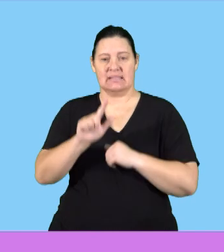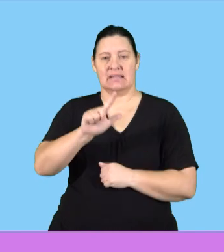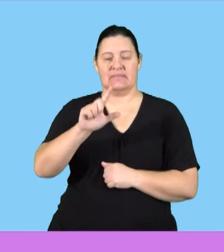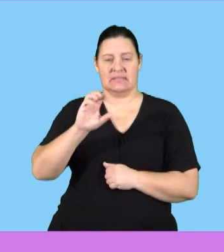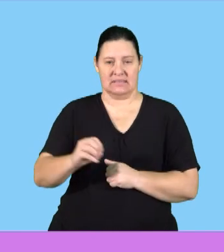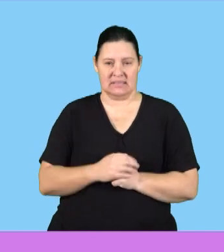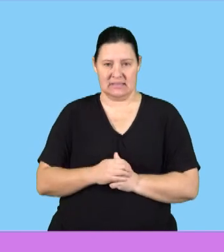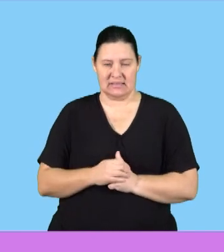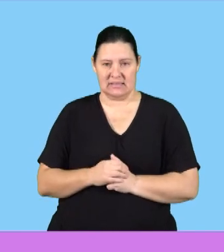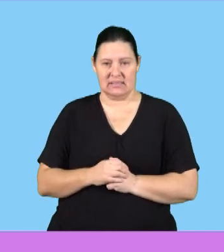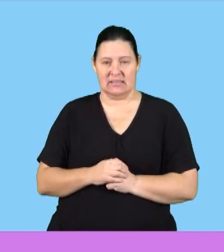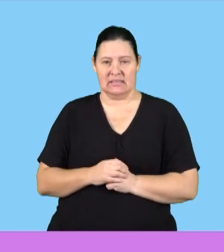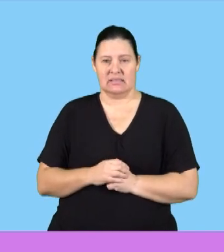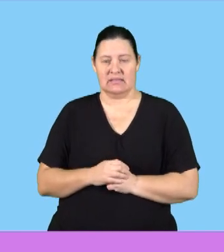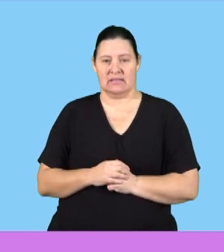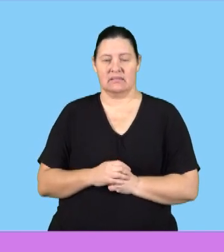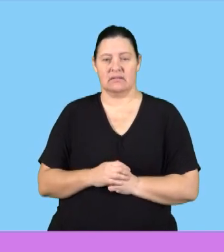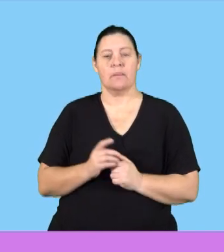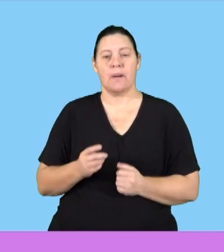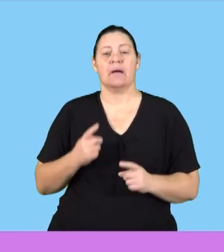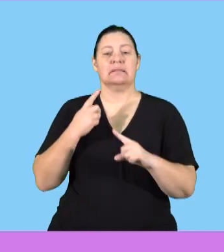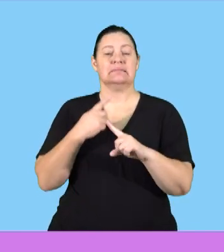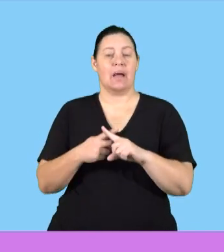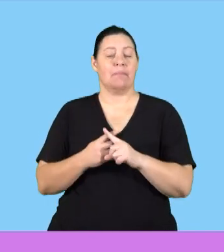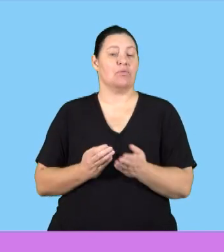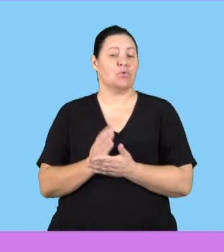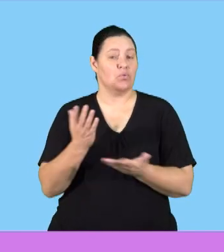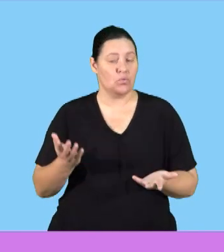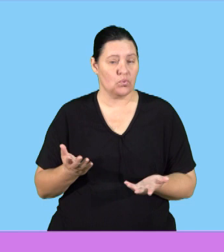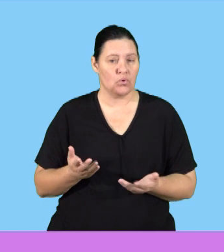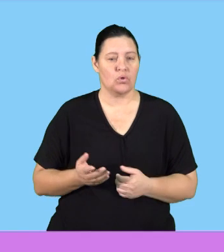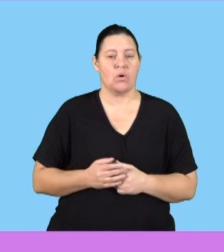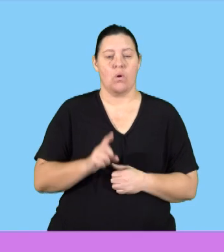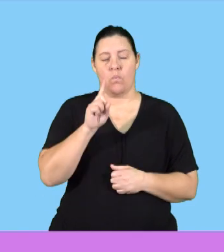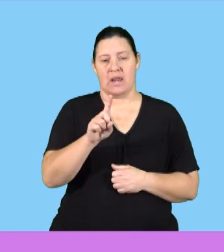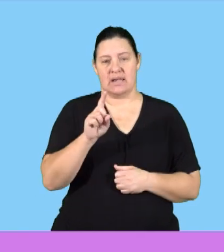by 70, and this should be multiplied by